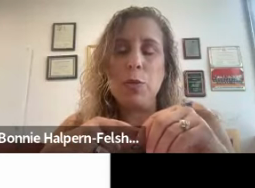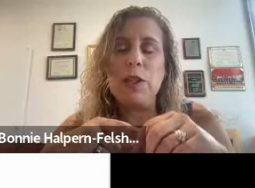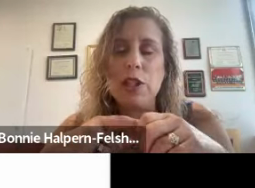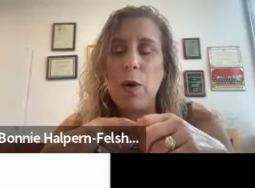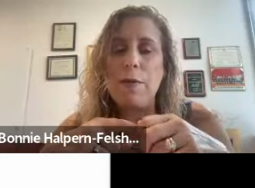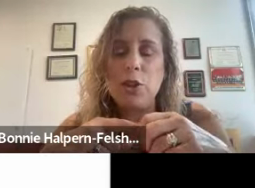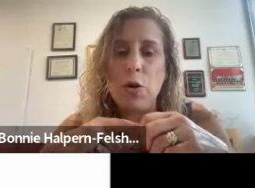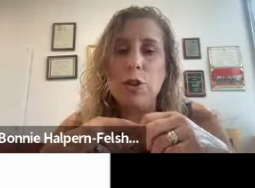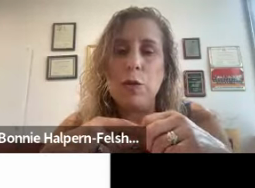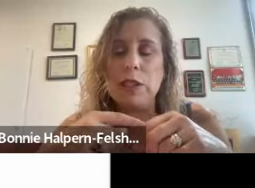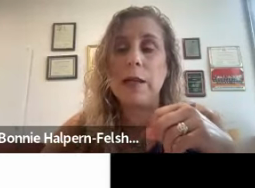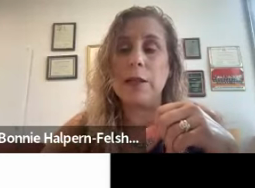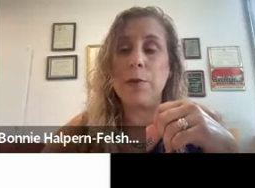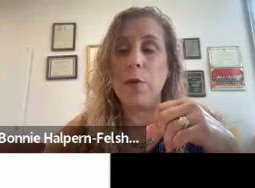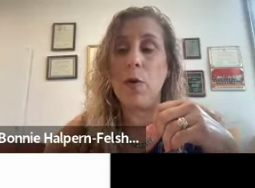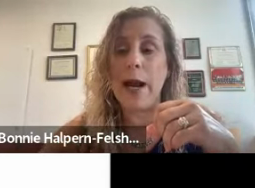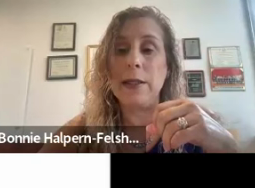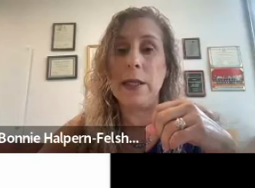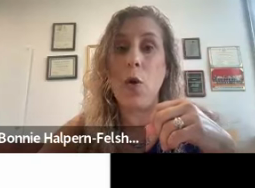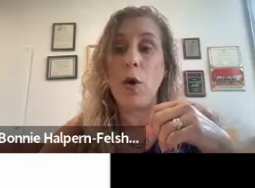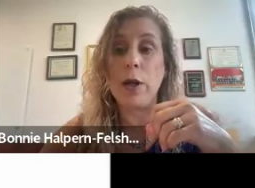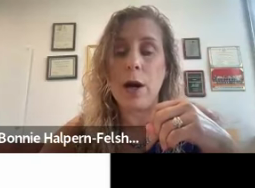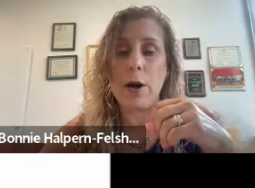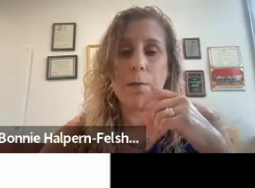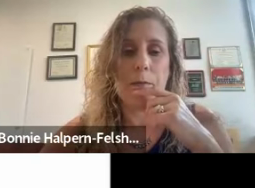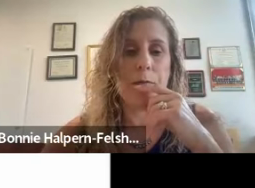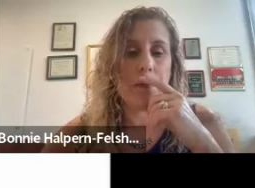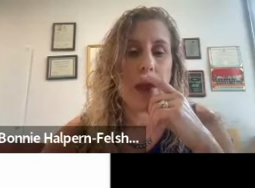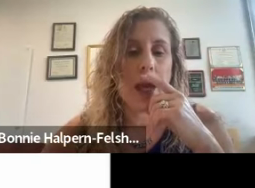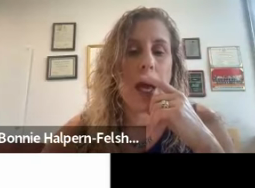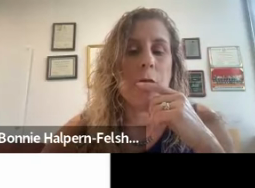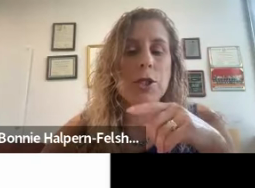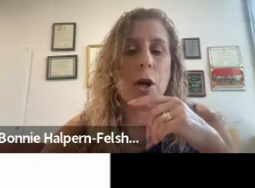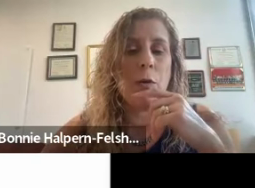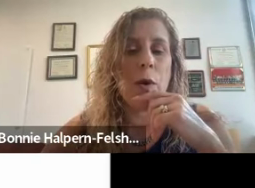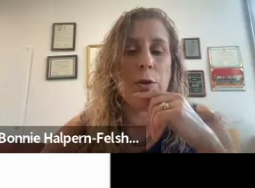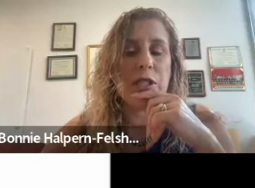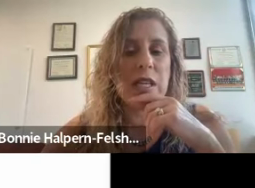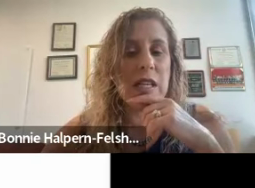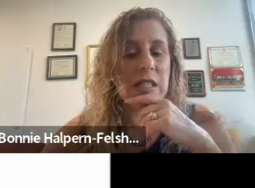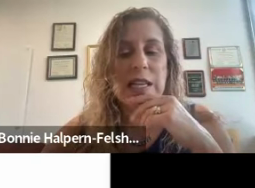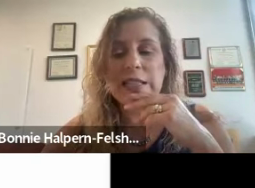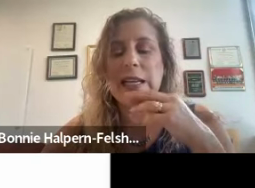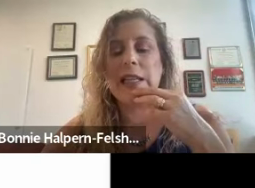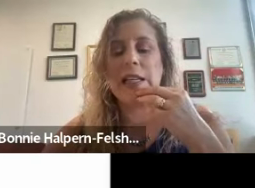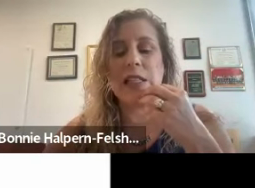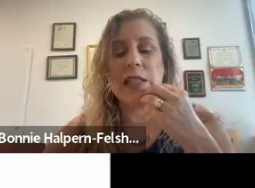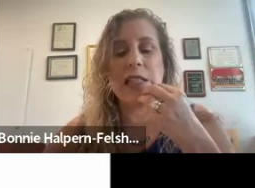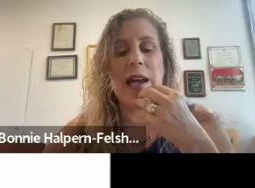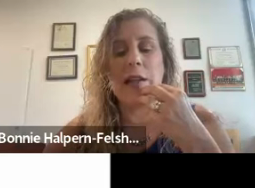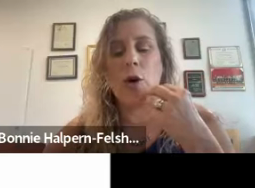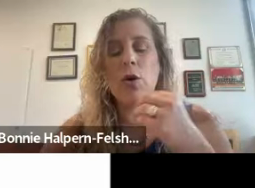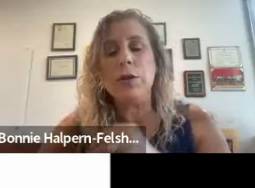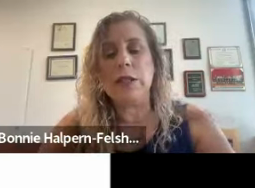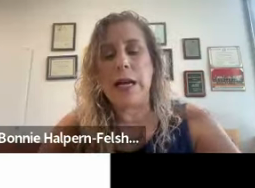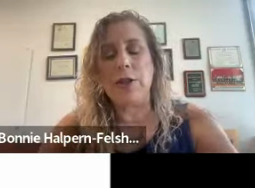about this. We still have stores who are selling to people who are 18 or younger. So when you see things like this that